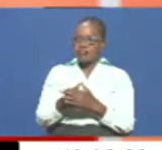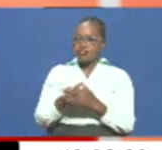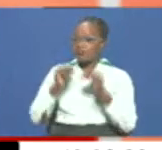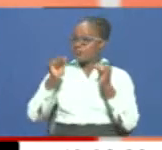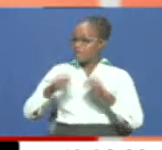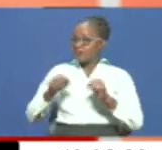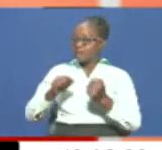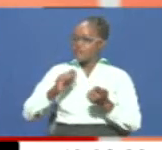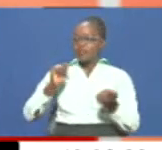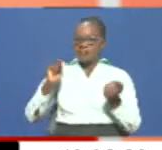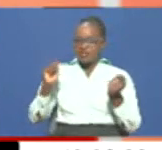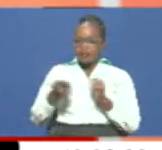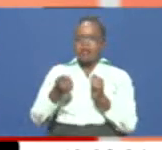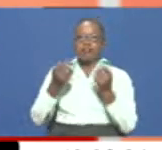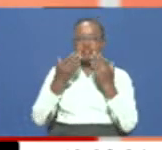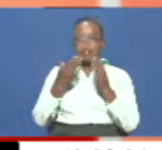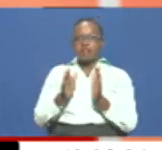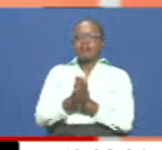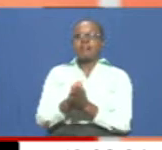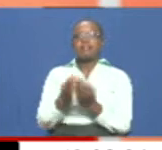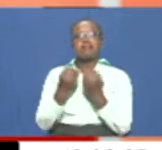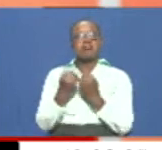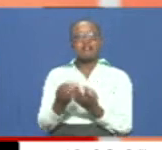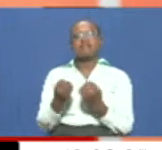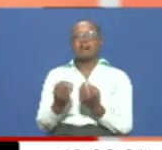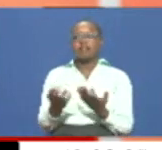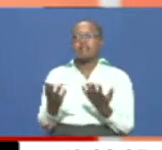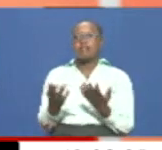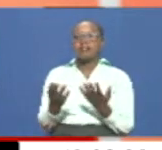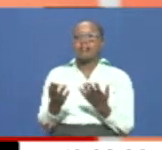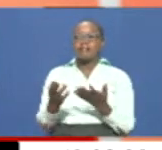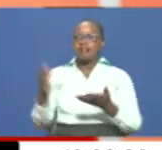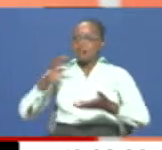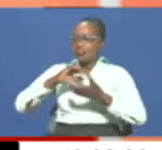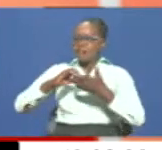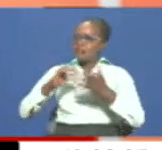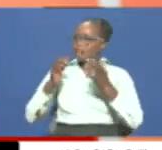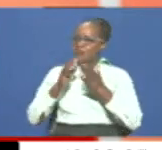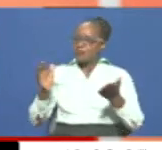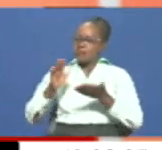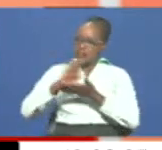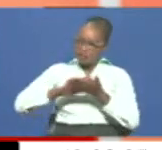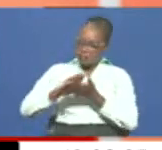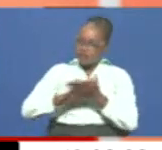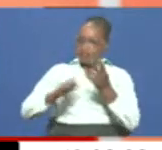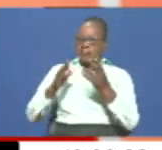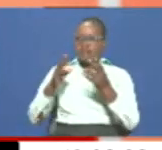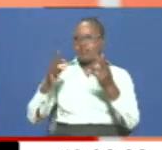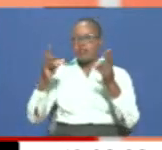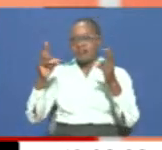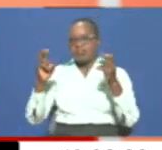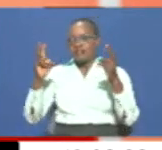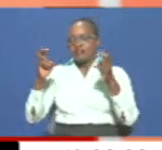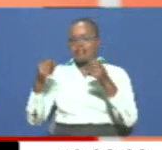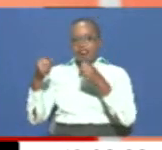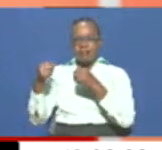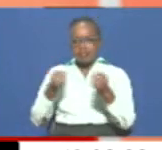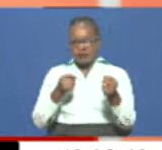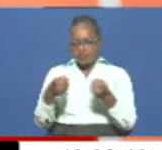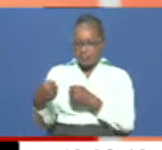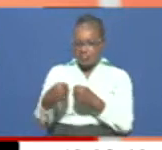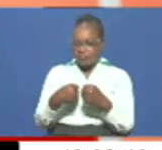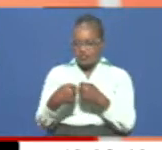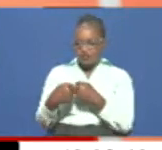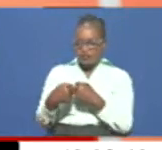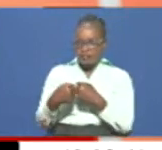been changed. There were a lot of big engagements. There were basic issues which were challenged, the issuance